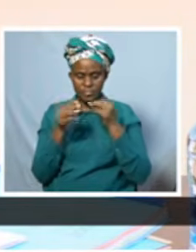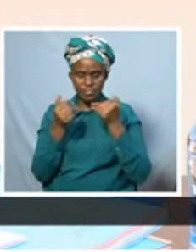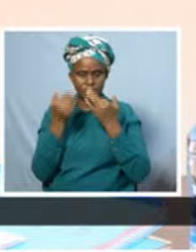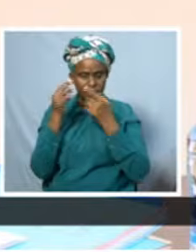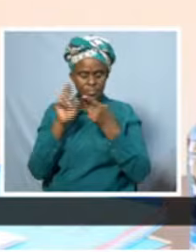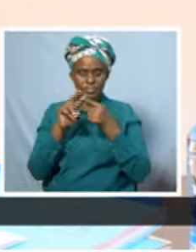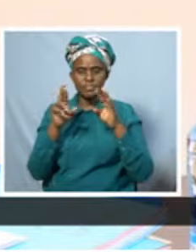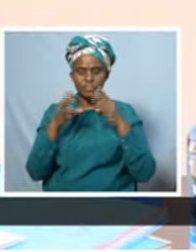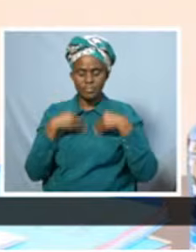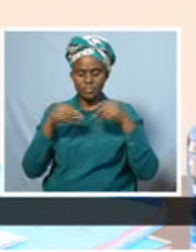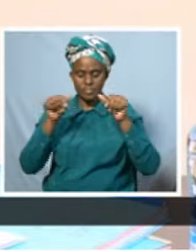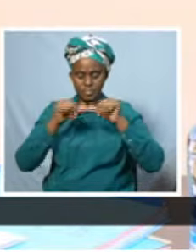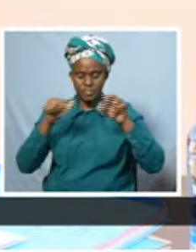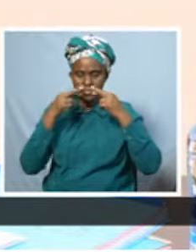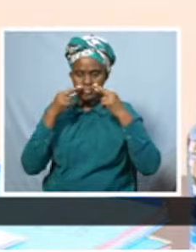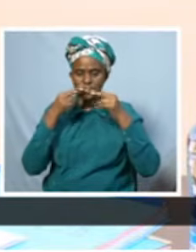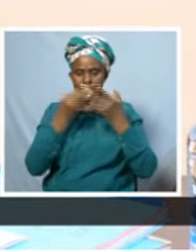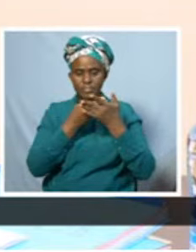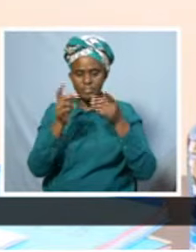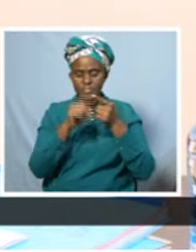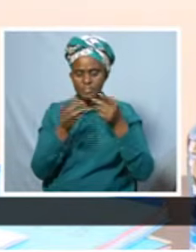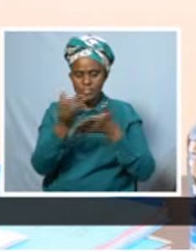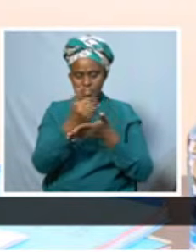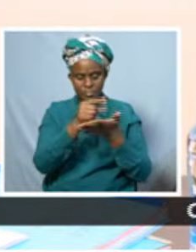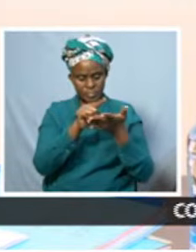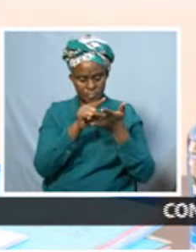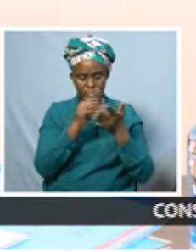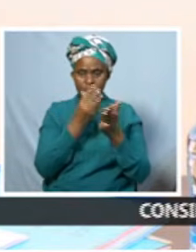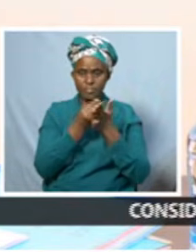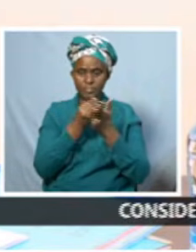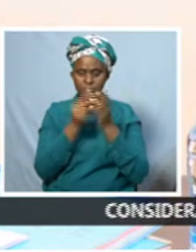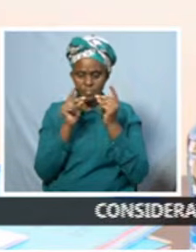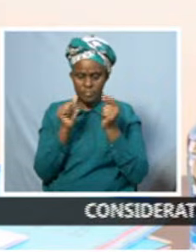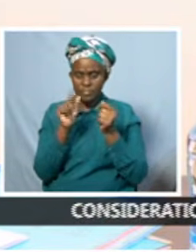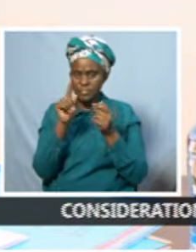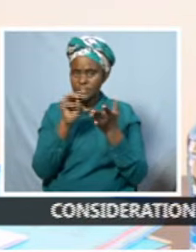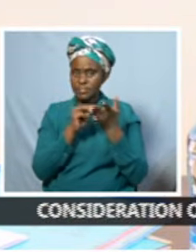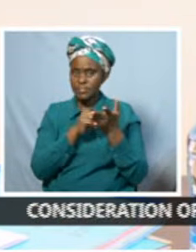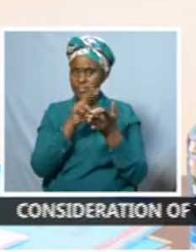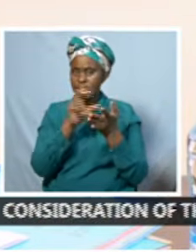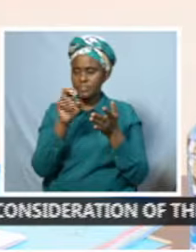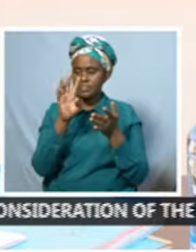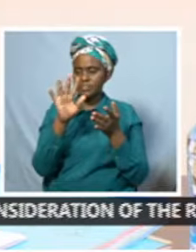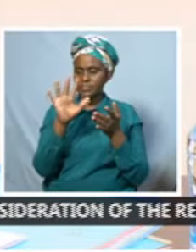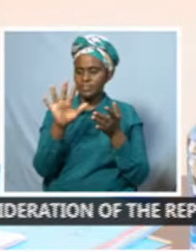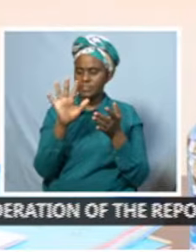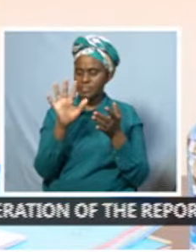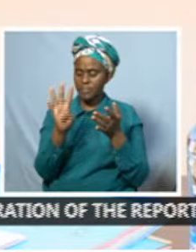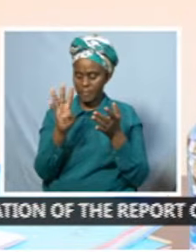to acknowledge the audit findings on failure to recover loans amounting to